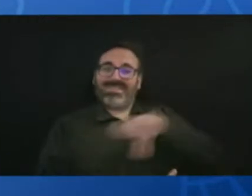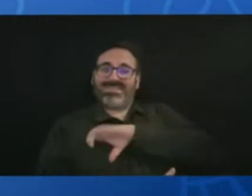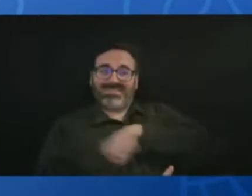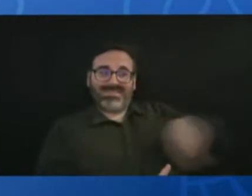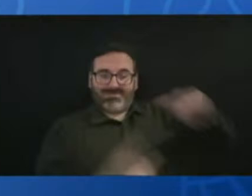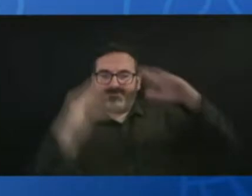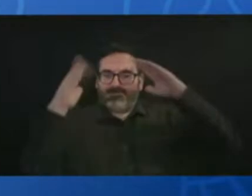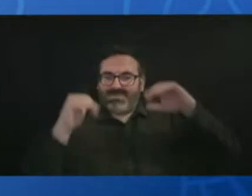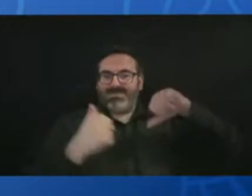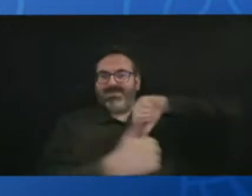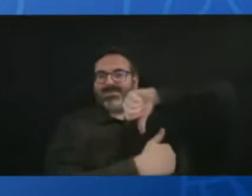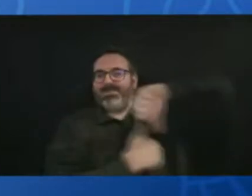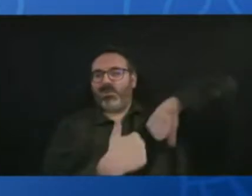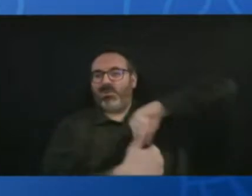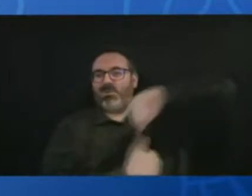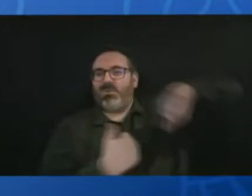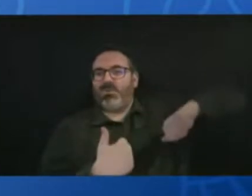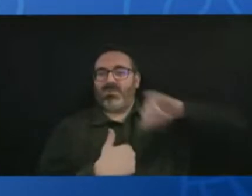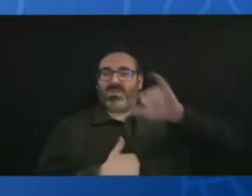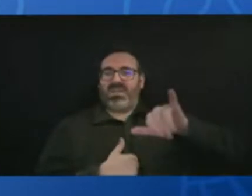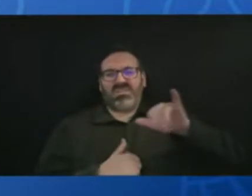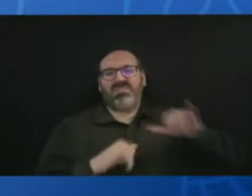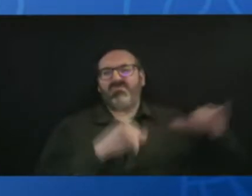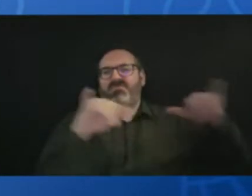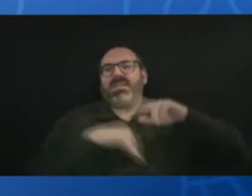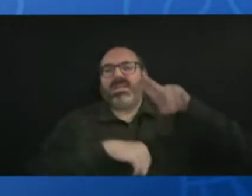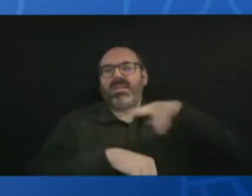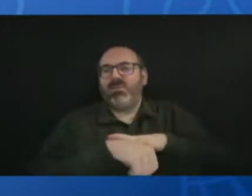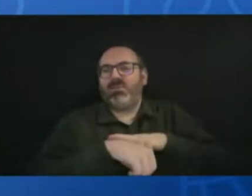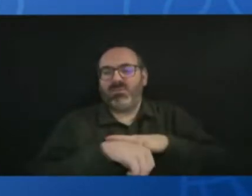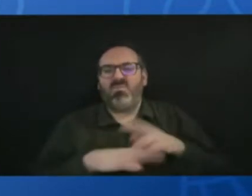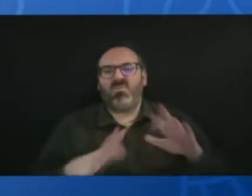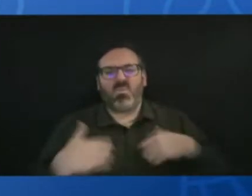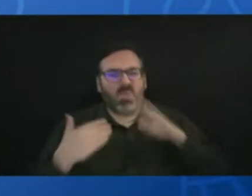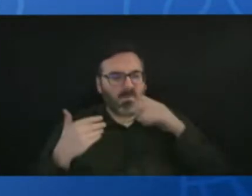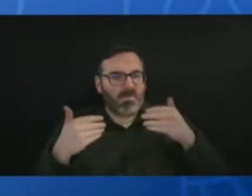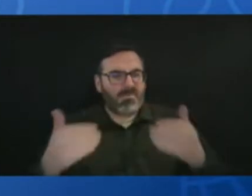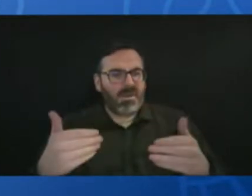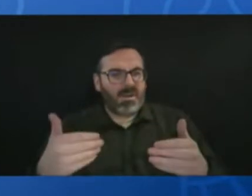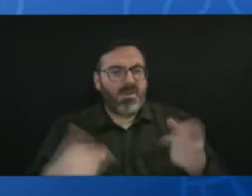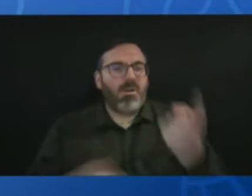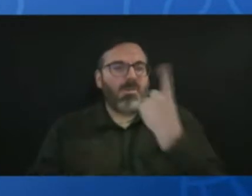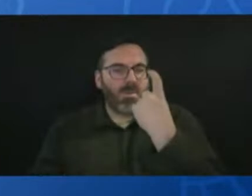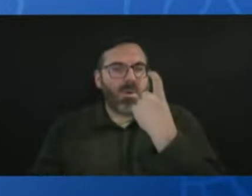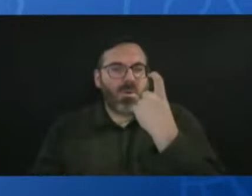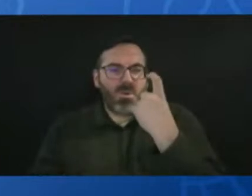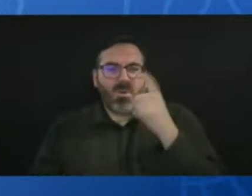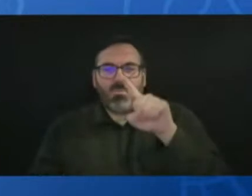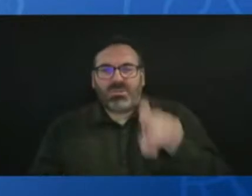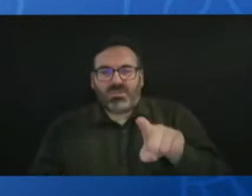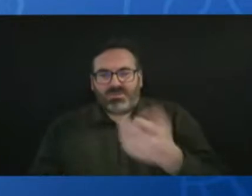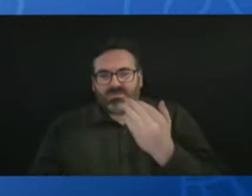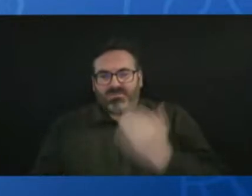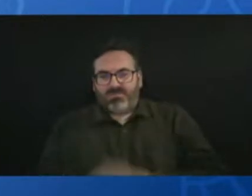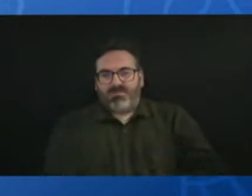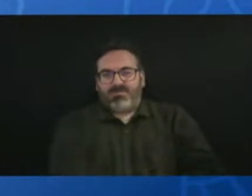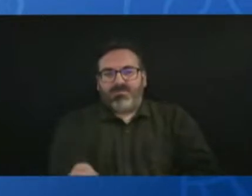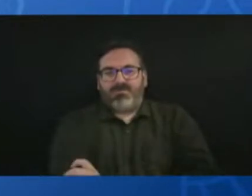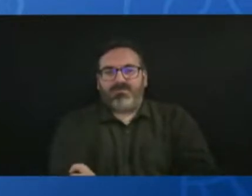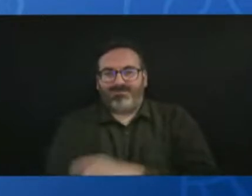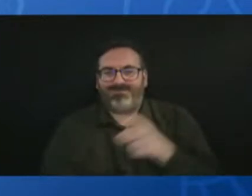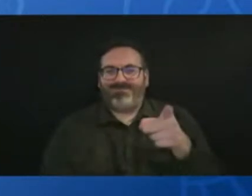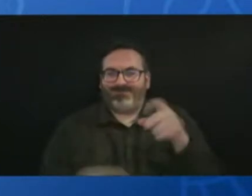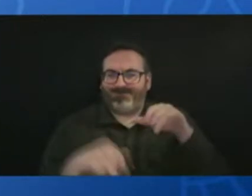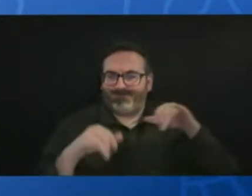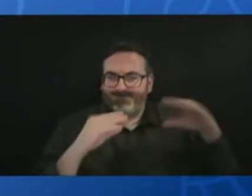nation, and I'm going to move on. We'll get one more in here. Yes, go right here. Right here. I had a second planned trip